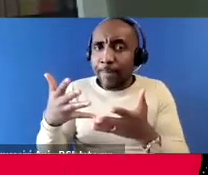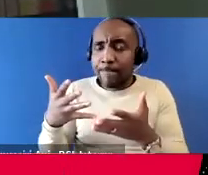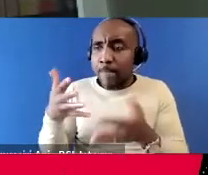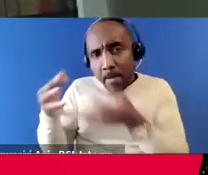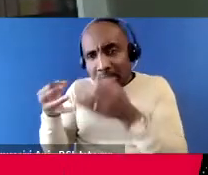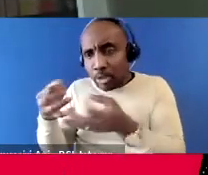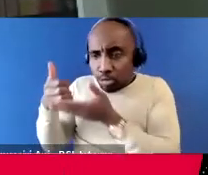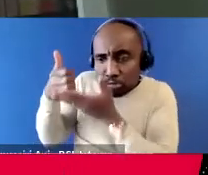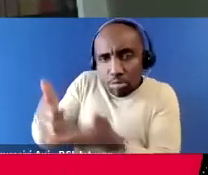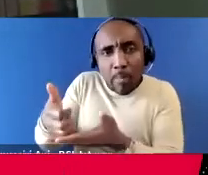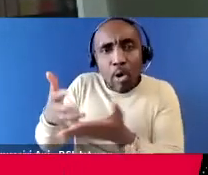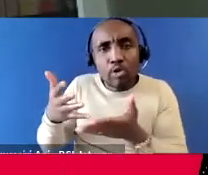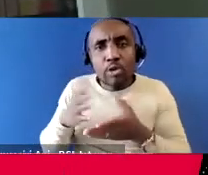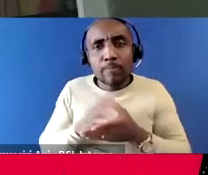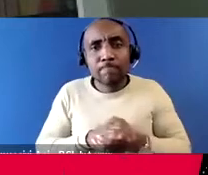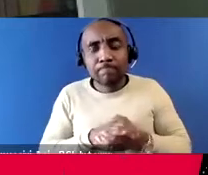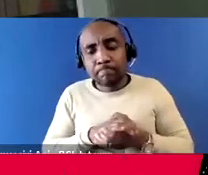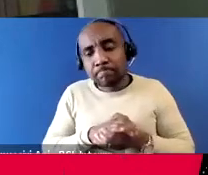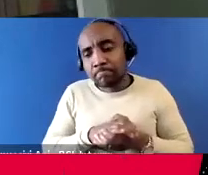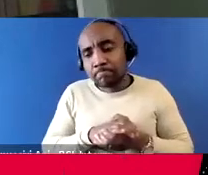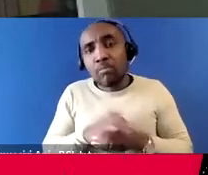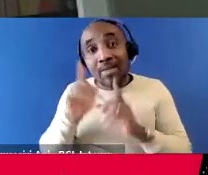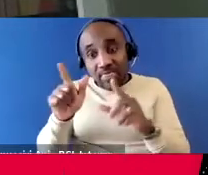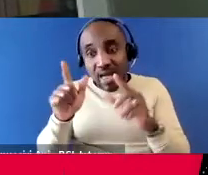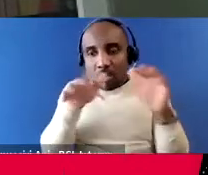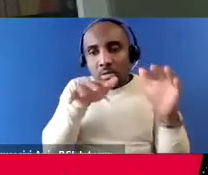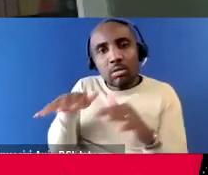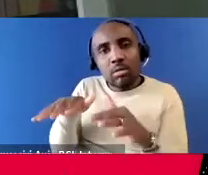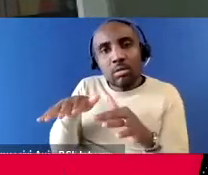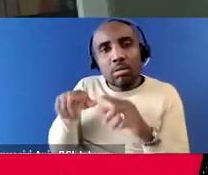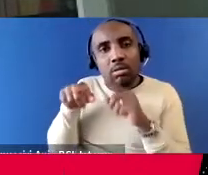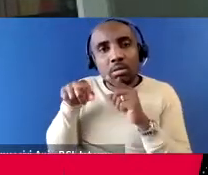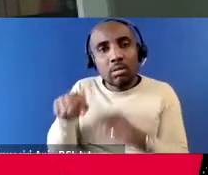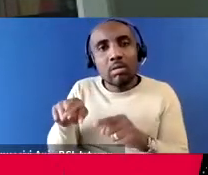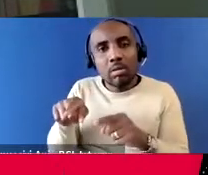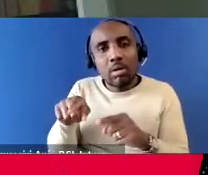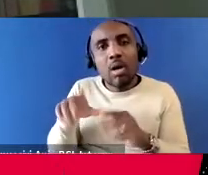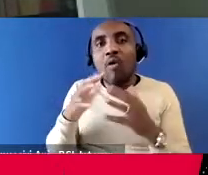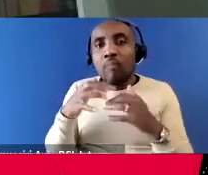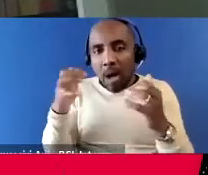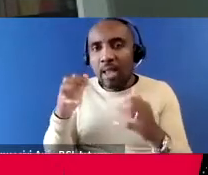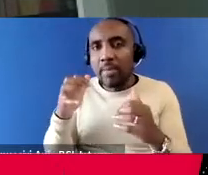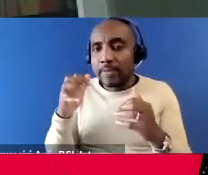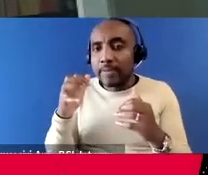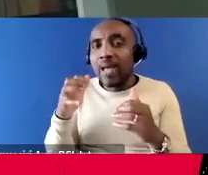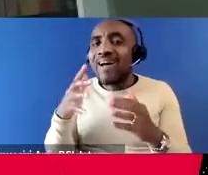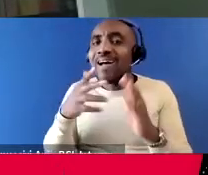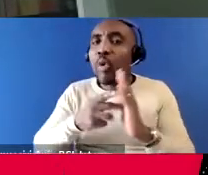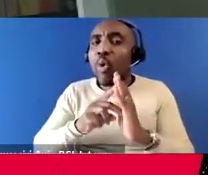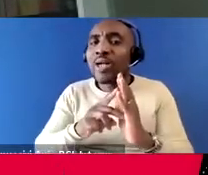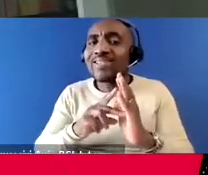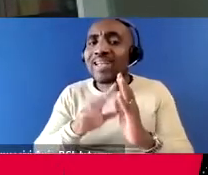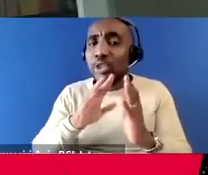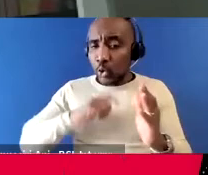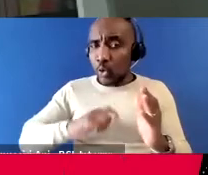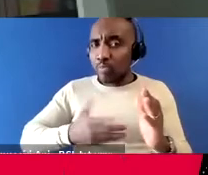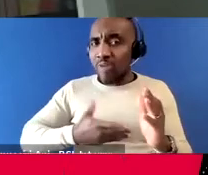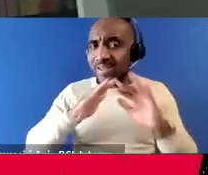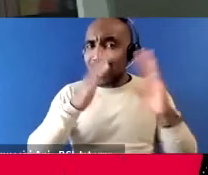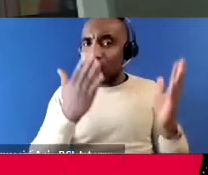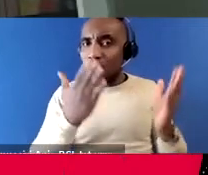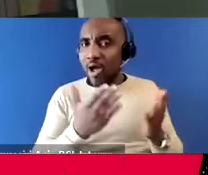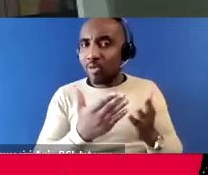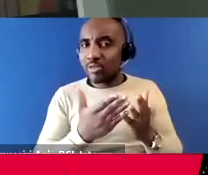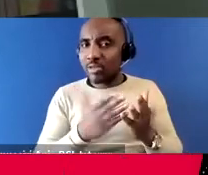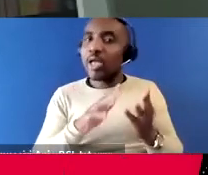those to the attention of parliament and organizations, human rights organizations across